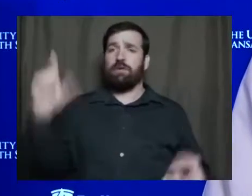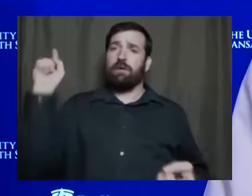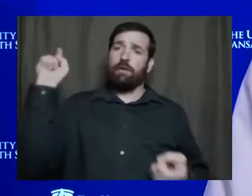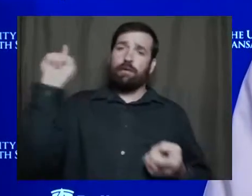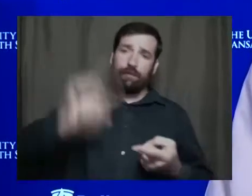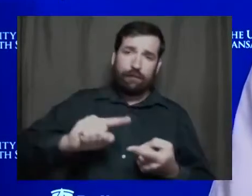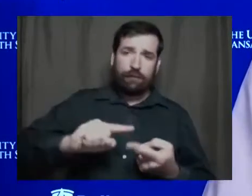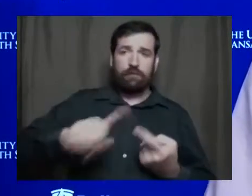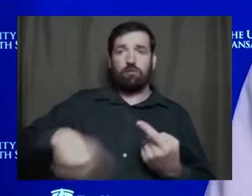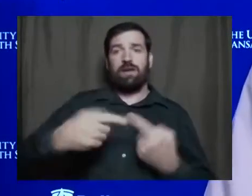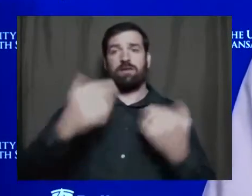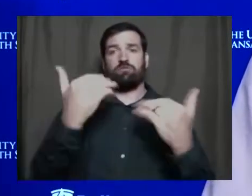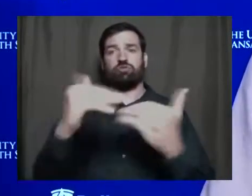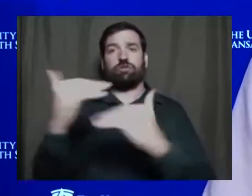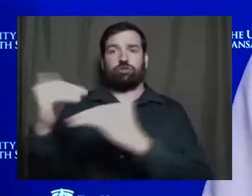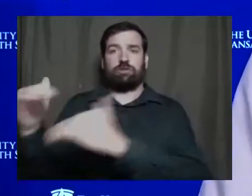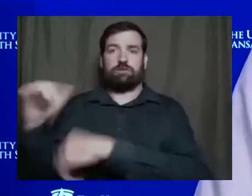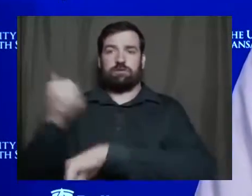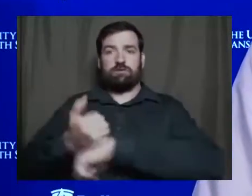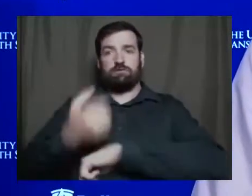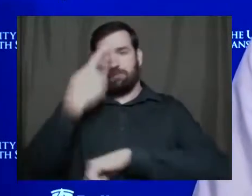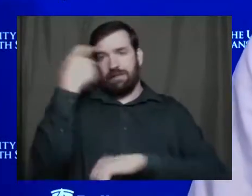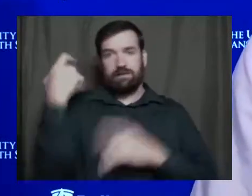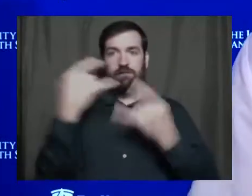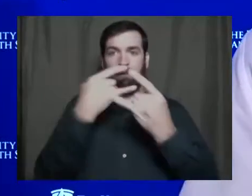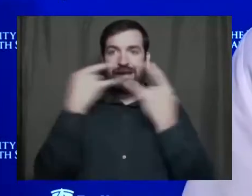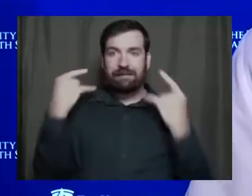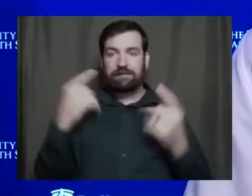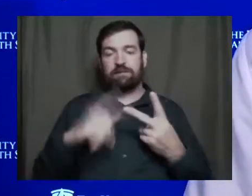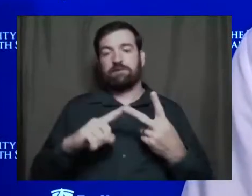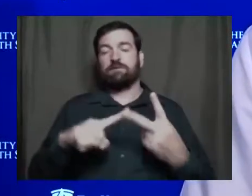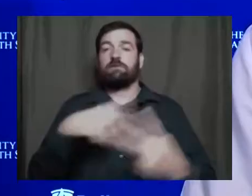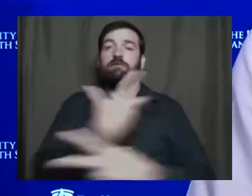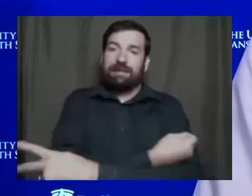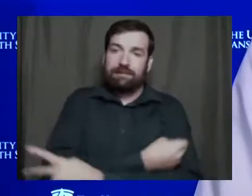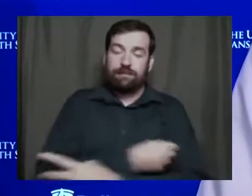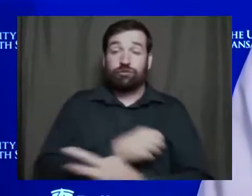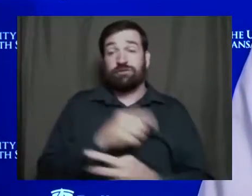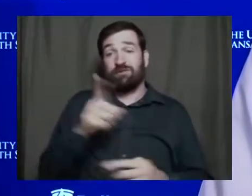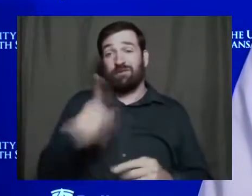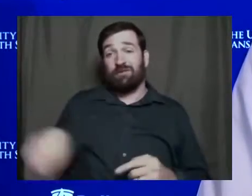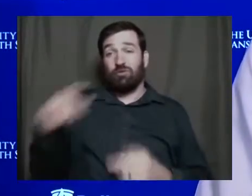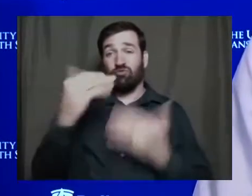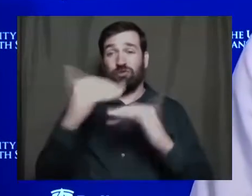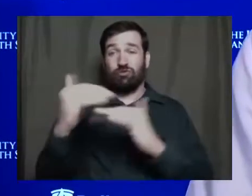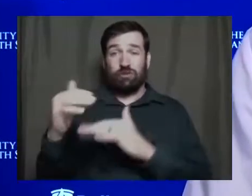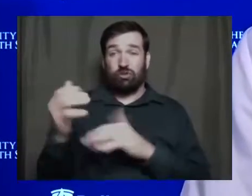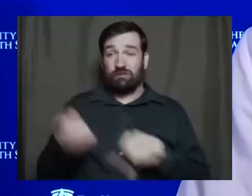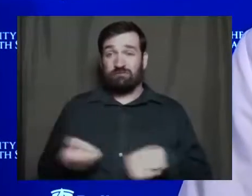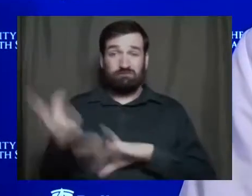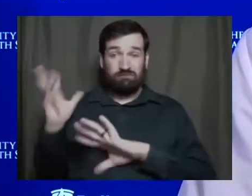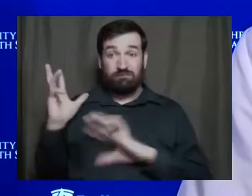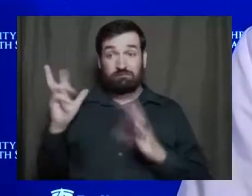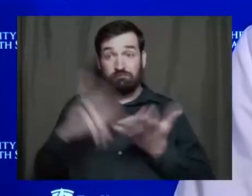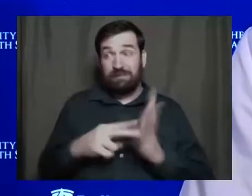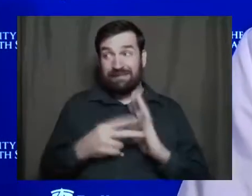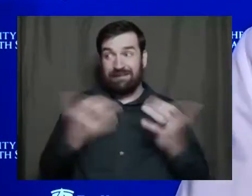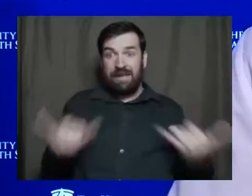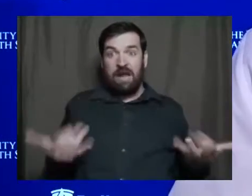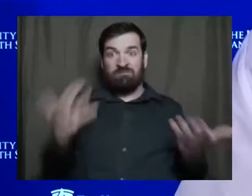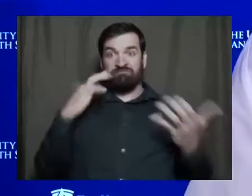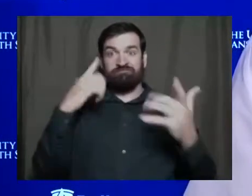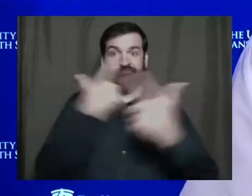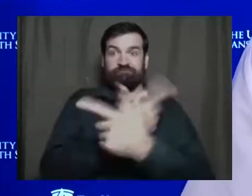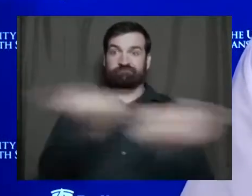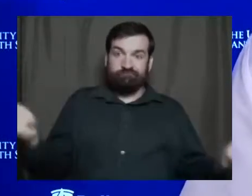restrictions in place because of the masking, vaccination. We know those restrictions are out, so it is kind of a free-for-all. So we are just kind of